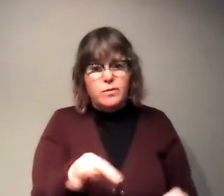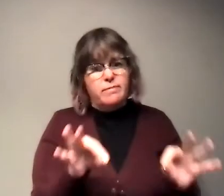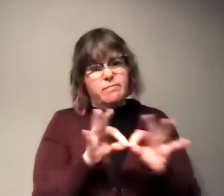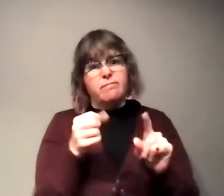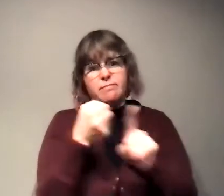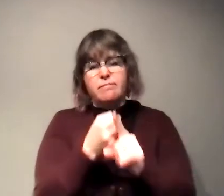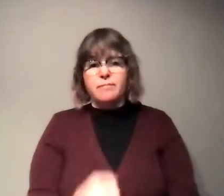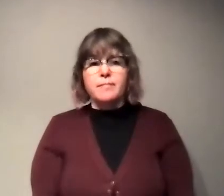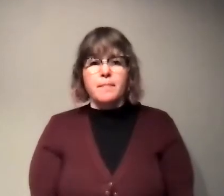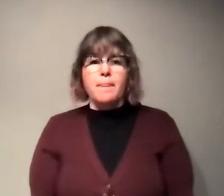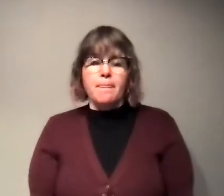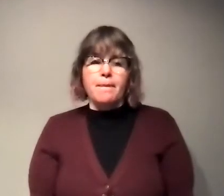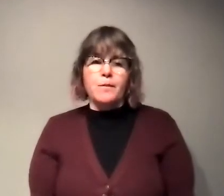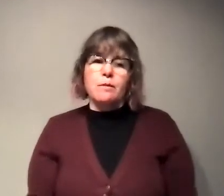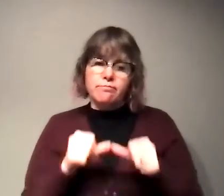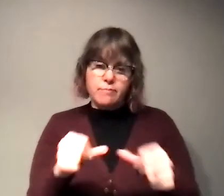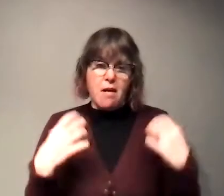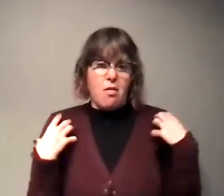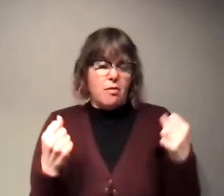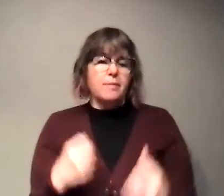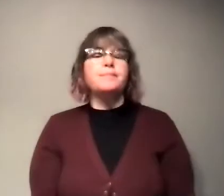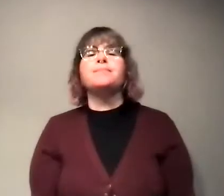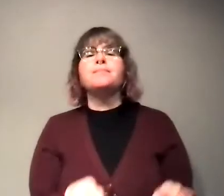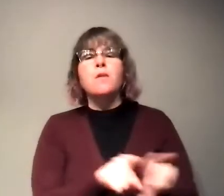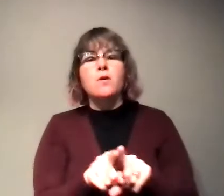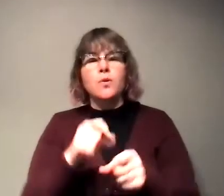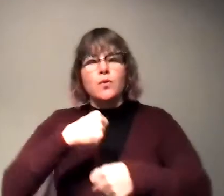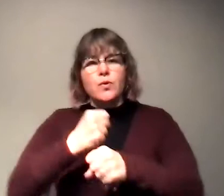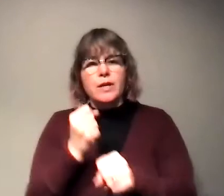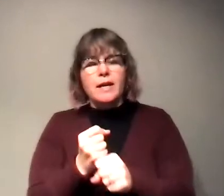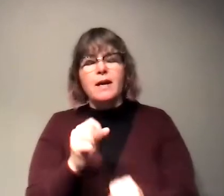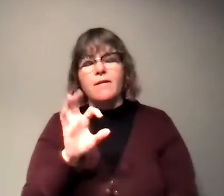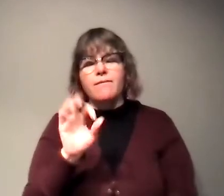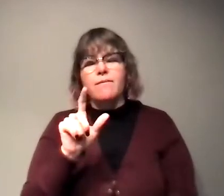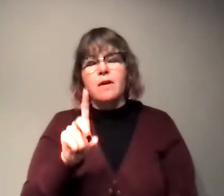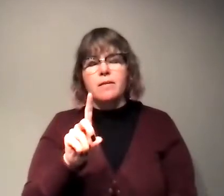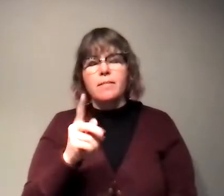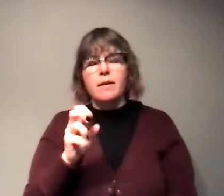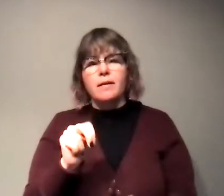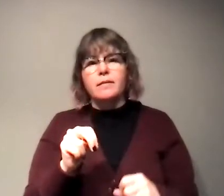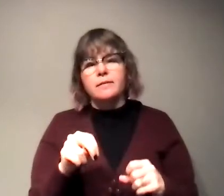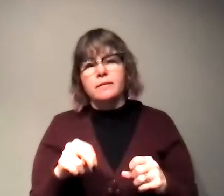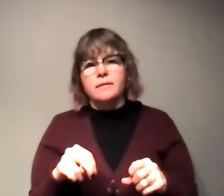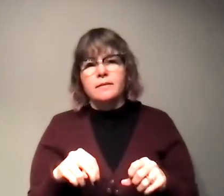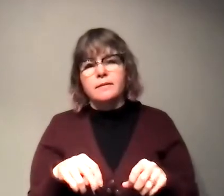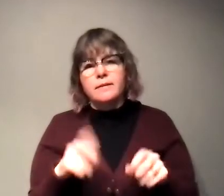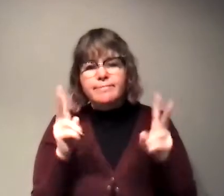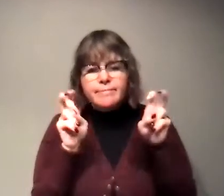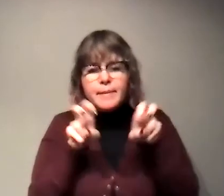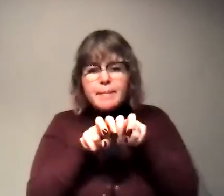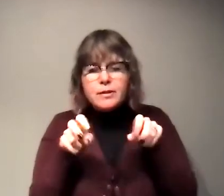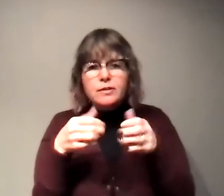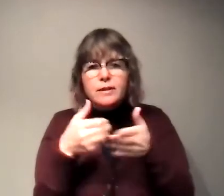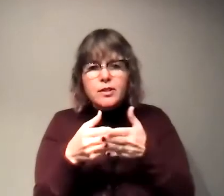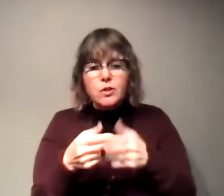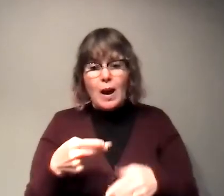the health of it long term. Also, to create what we call floodplains, so like little benches next to the creek. So when there are